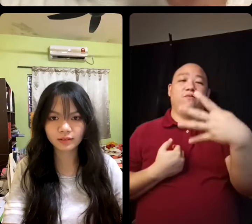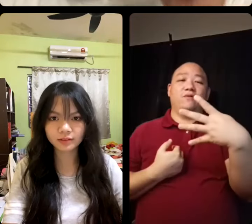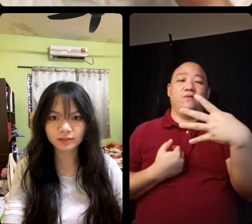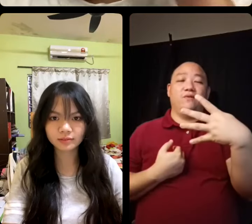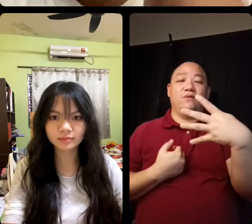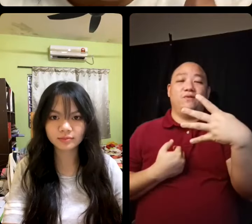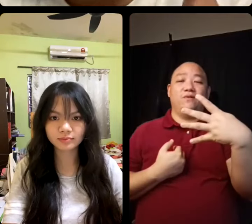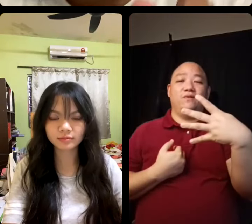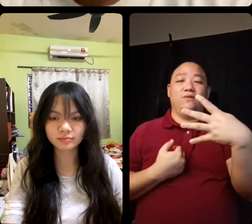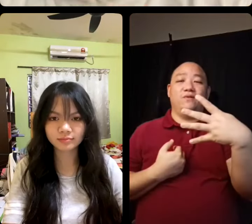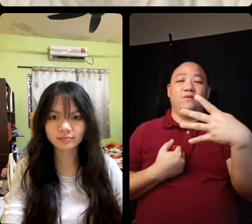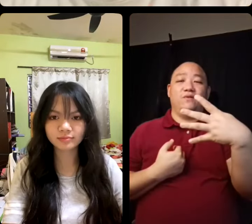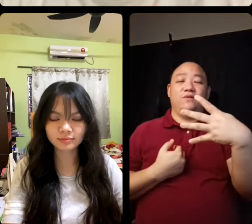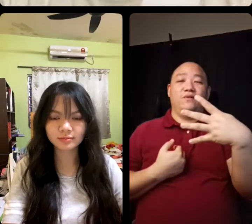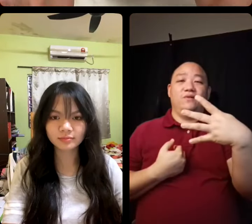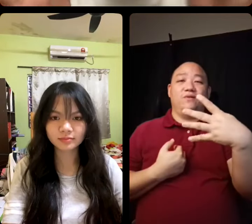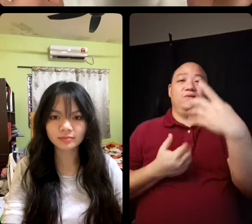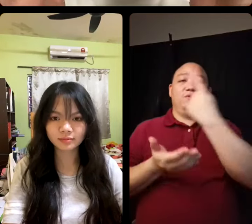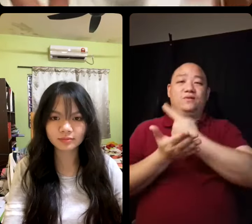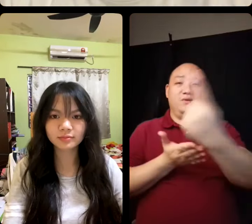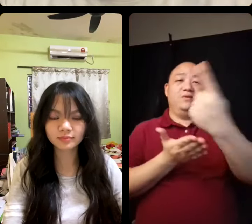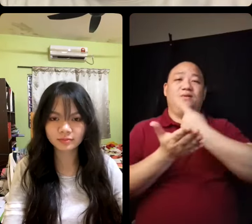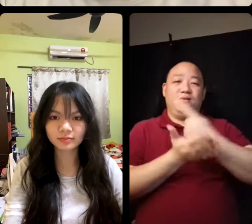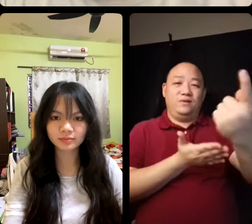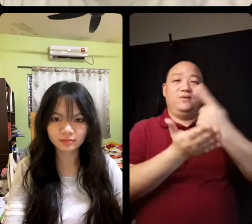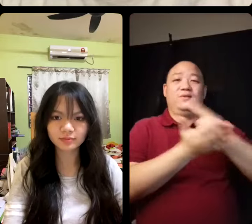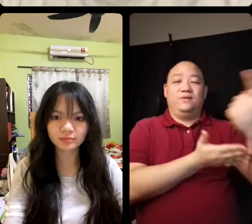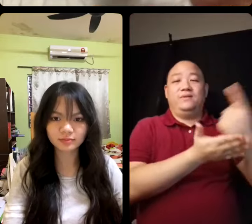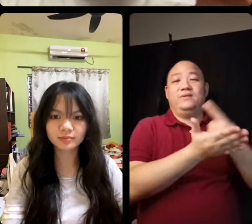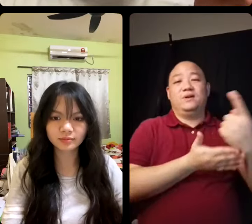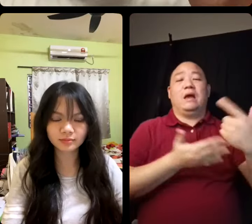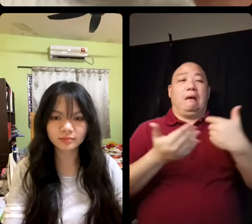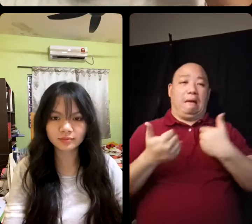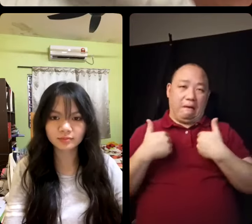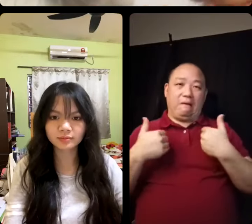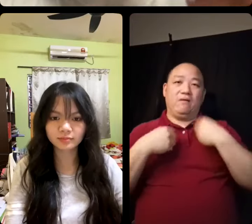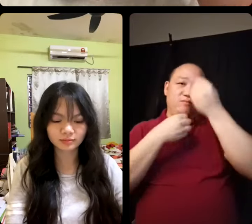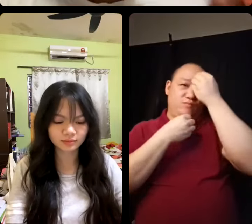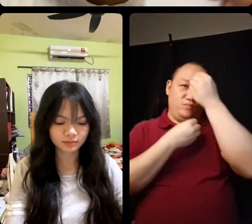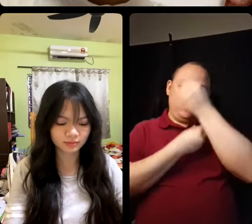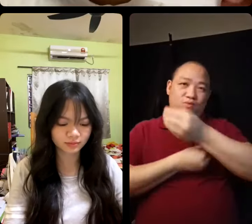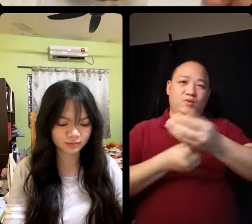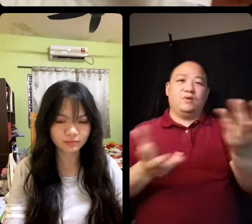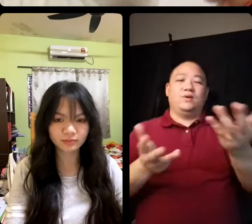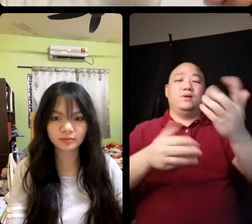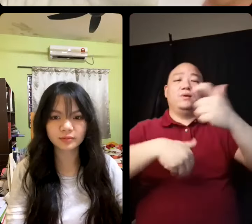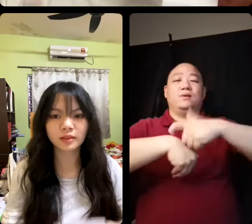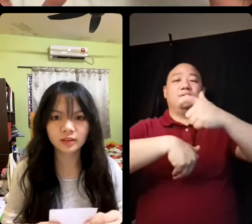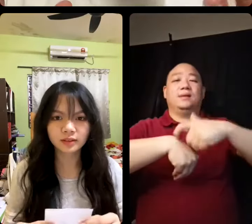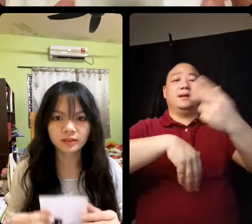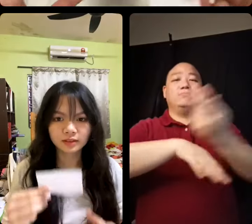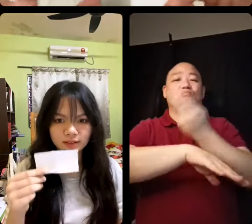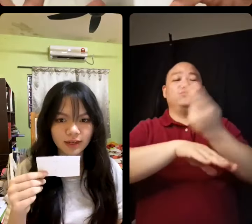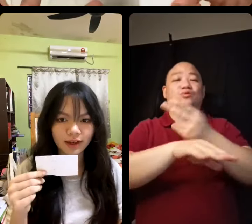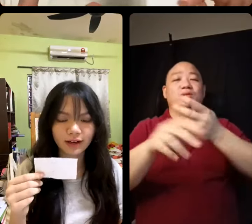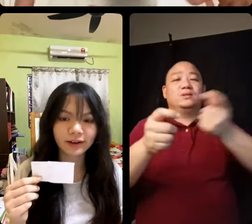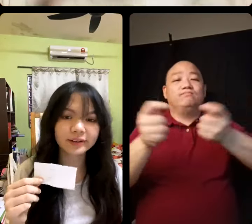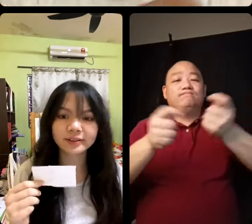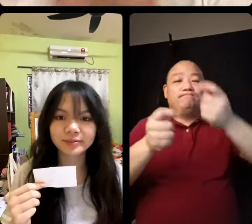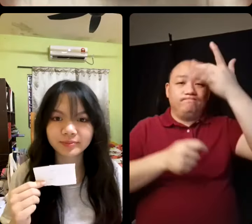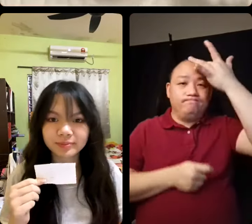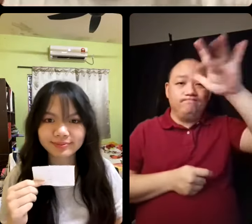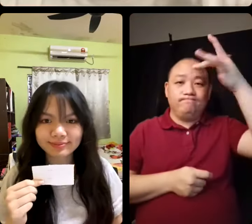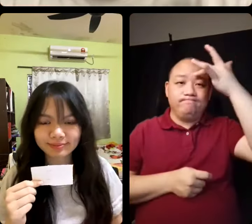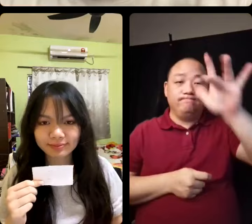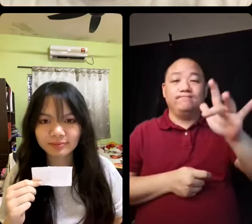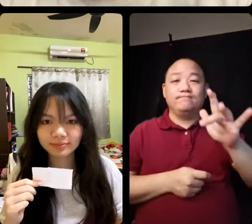going to touch on a topic to help you to manage yourself better. And today is just a session to realize on how important